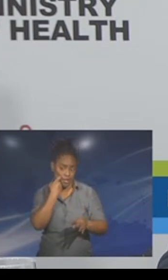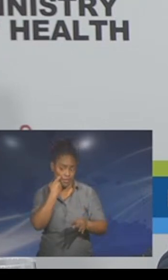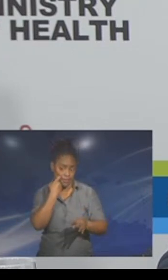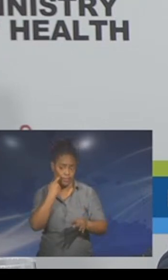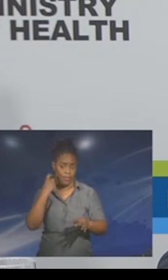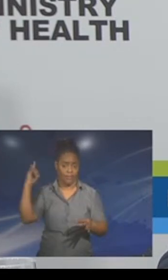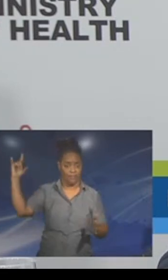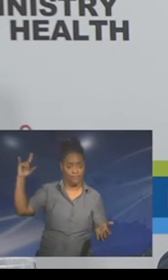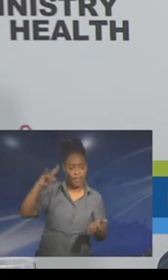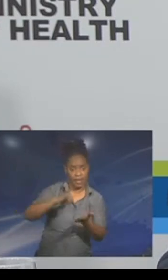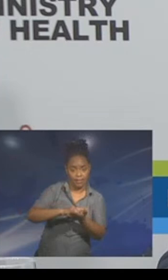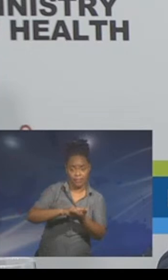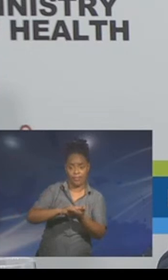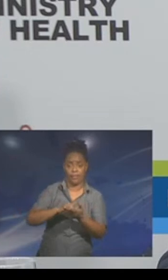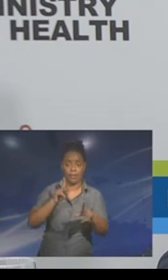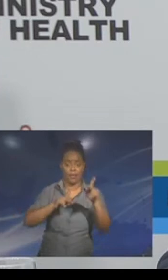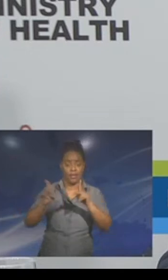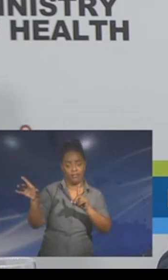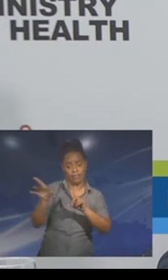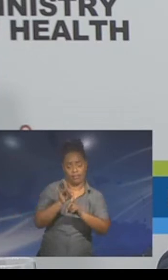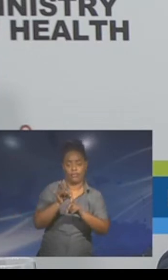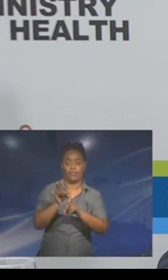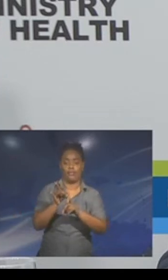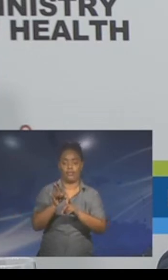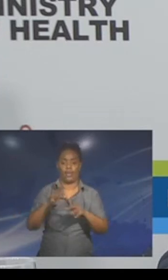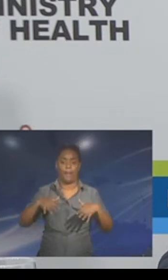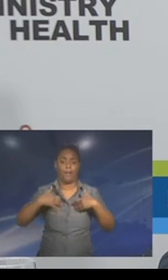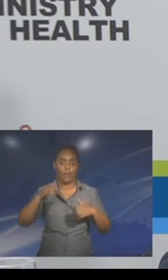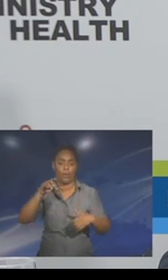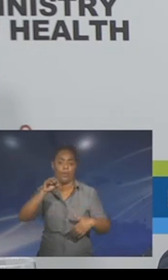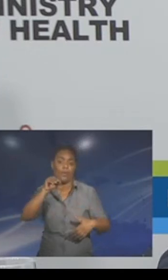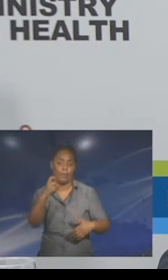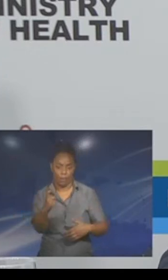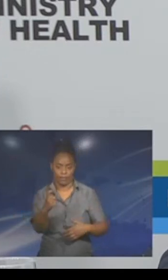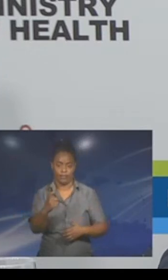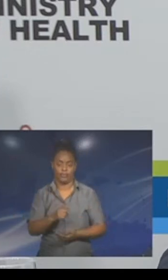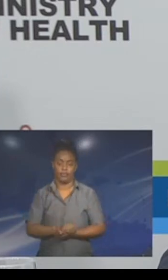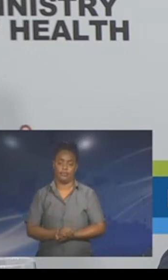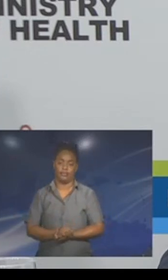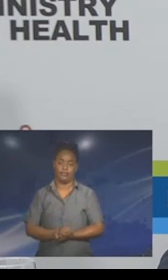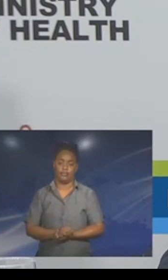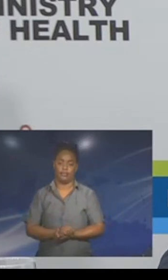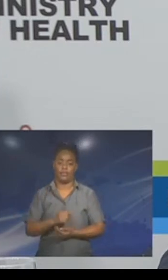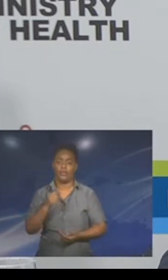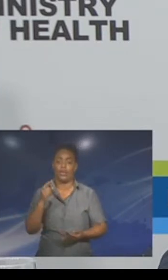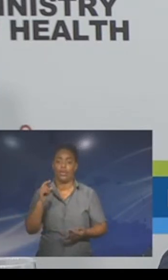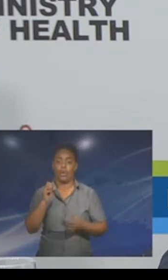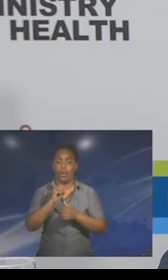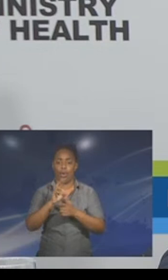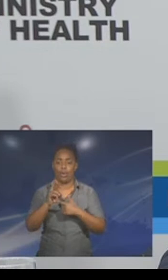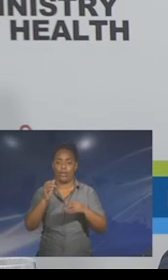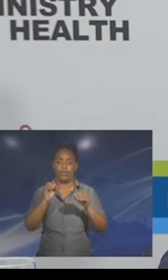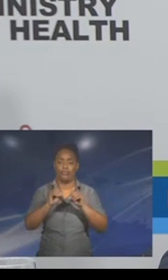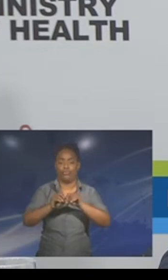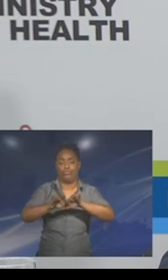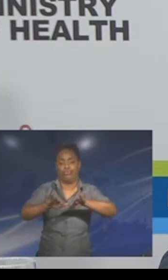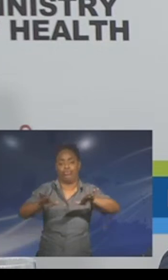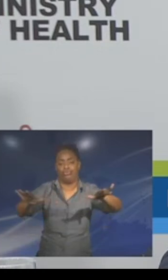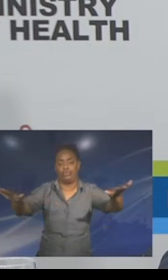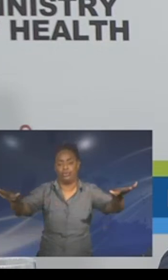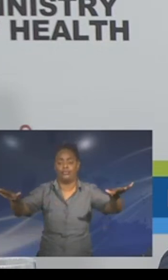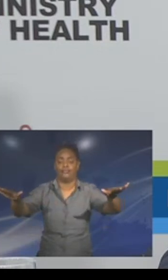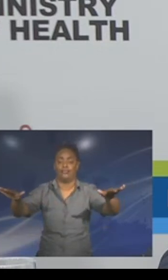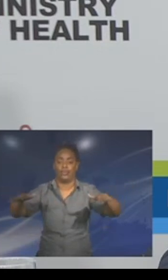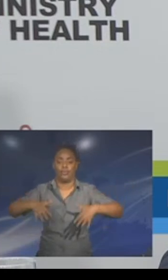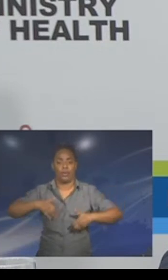human population and or otherwise experiencing human-to-human transmission of monkeypox